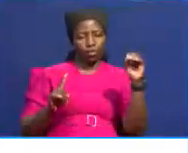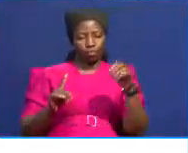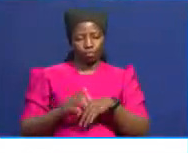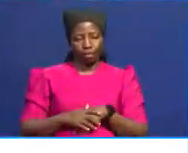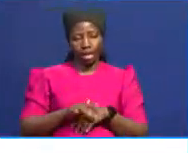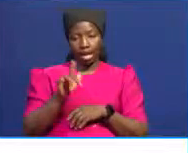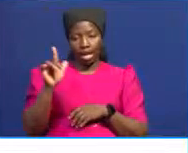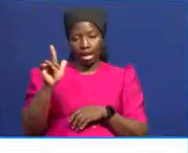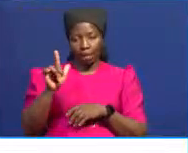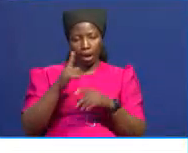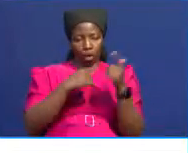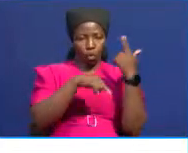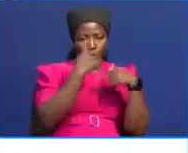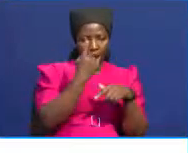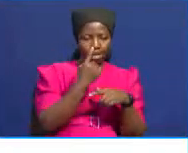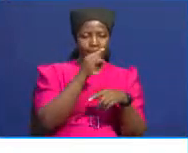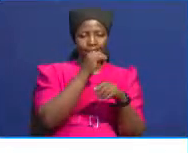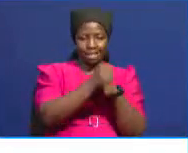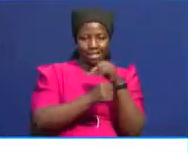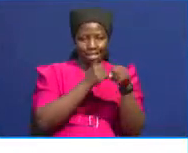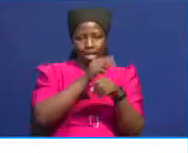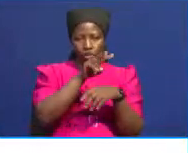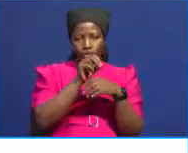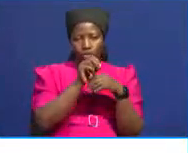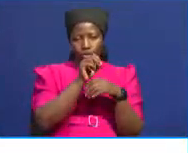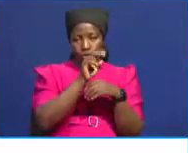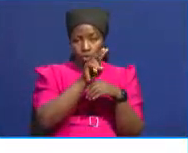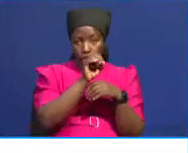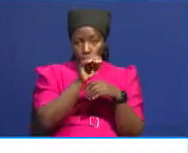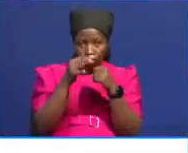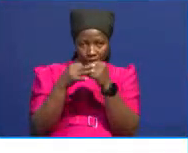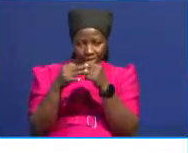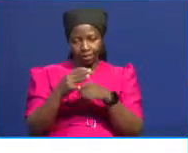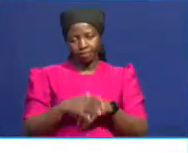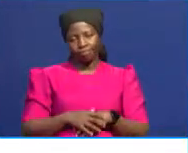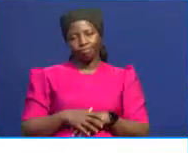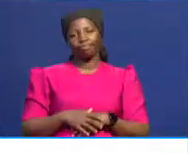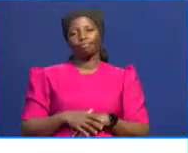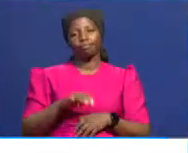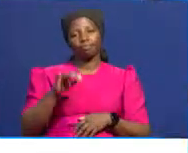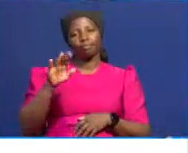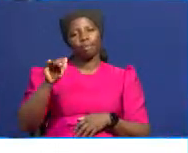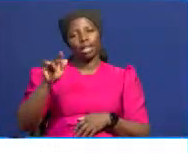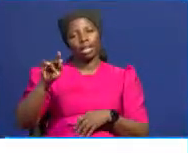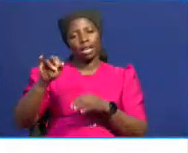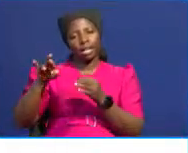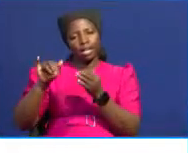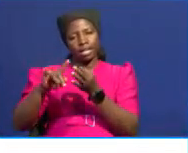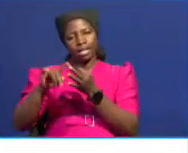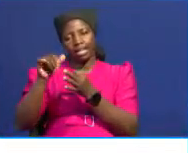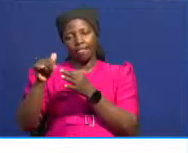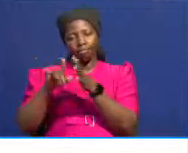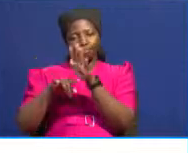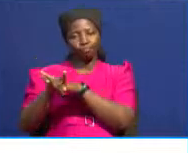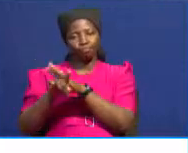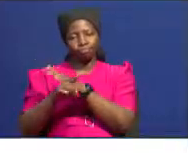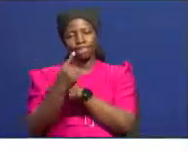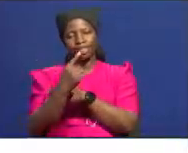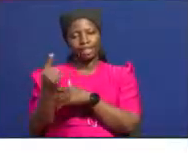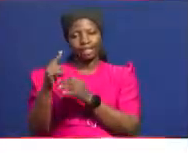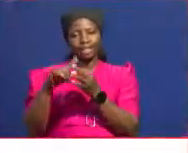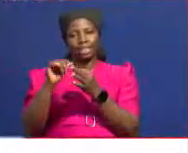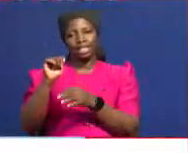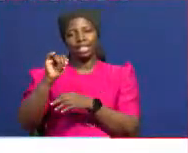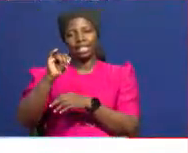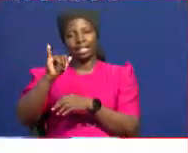Libya won the title on home soil in 2008. Sofiane El Mesrar and Bilal Bakali scored a brace each, while Anas El Ayan and